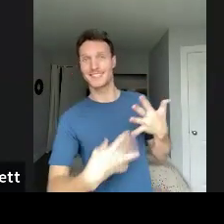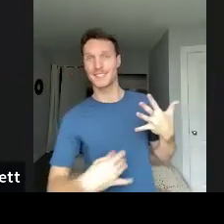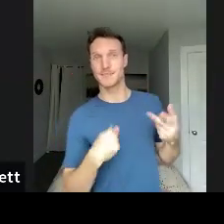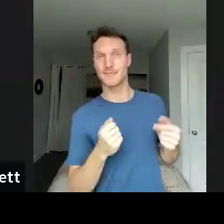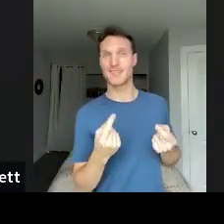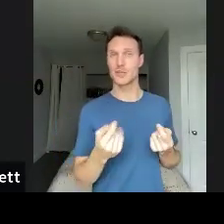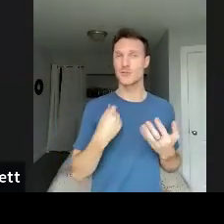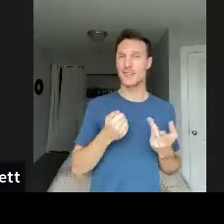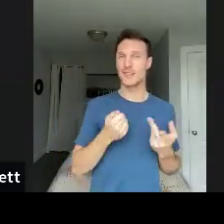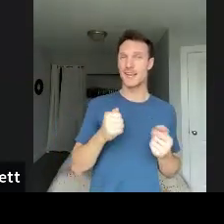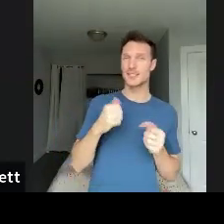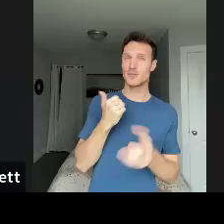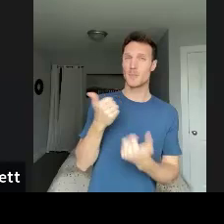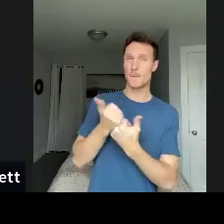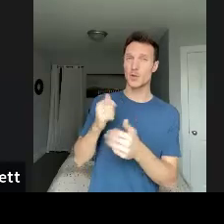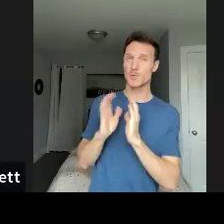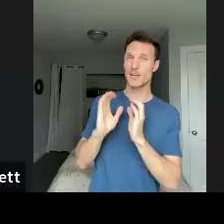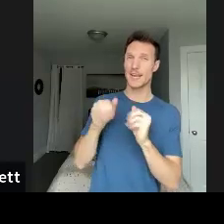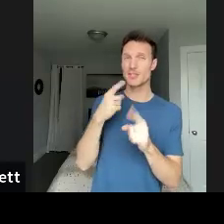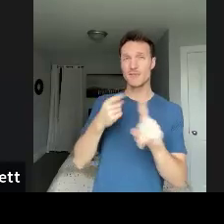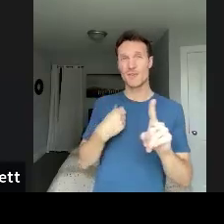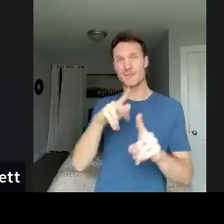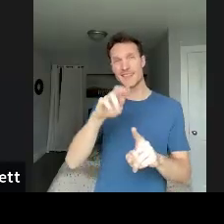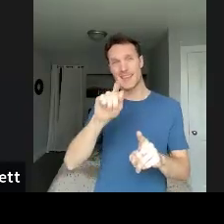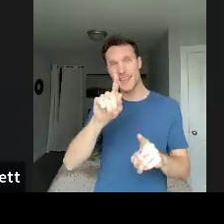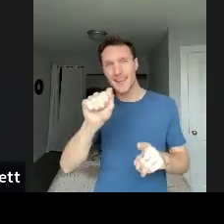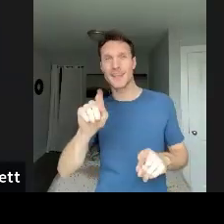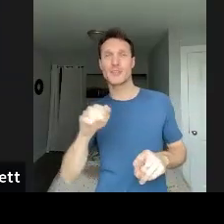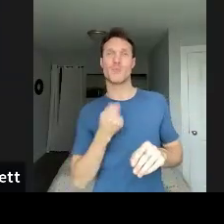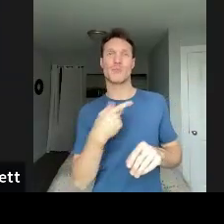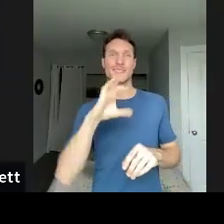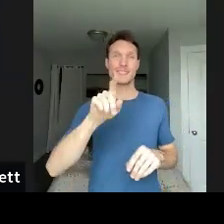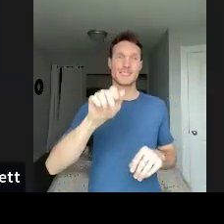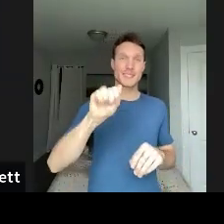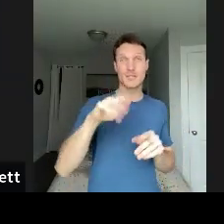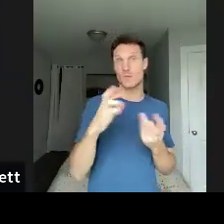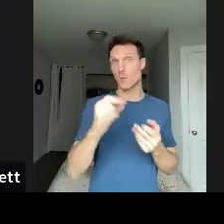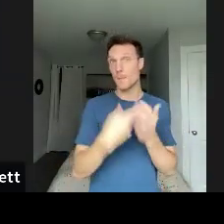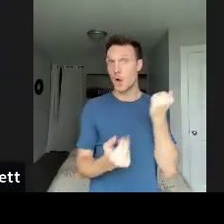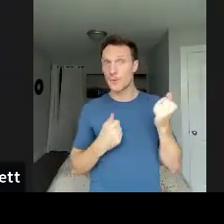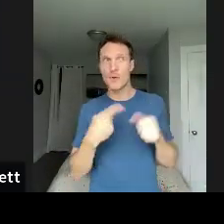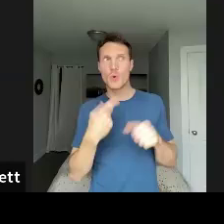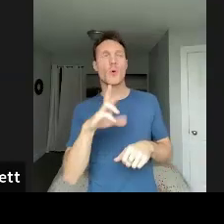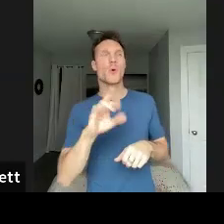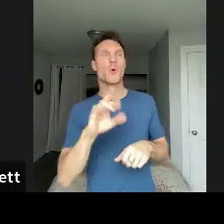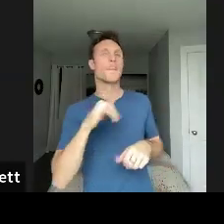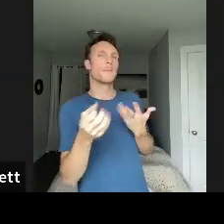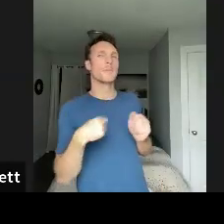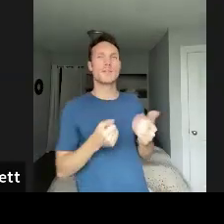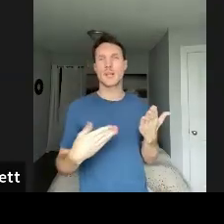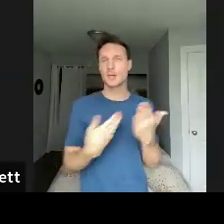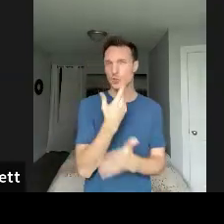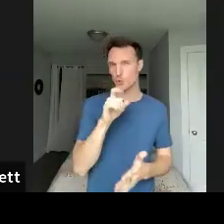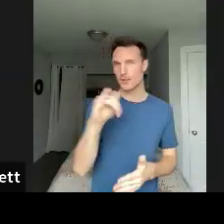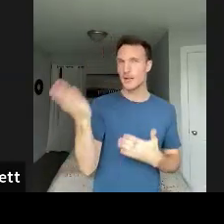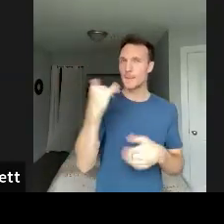from KDADS or the CDDO or both. For folks in the community that are newly coming onto the waiver, we will be